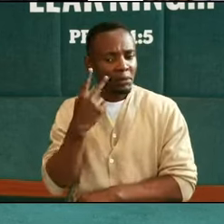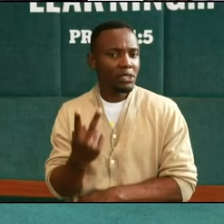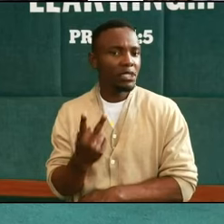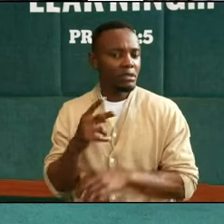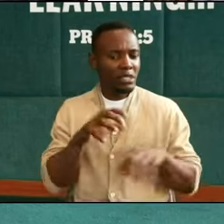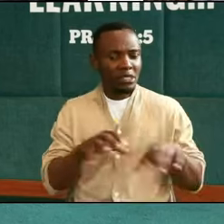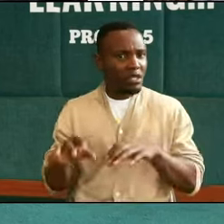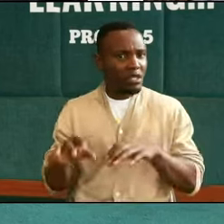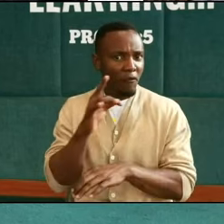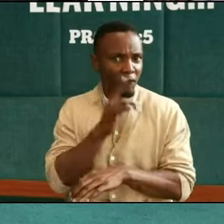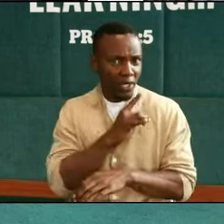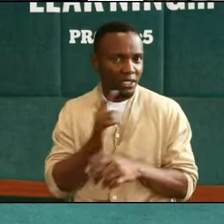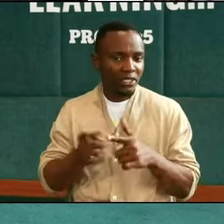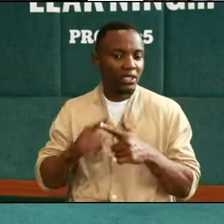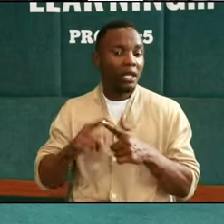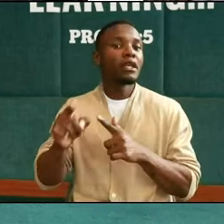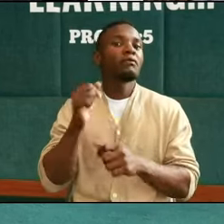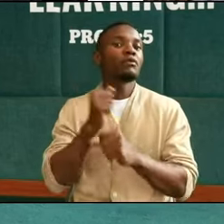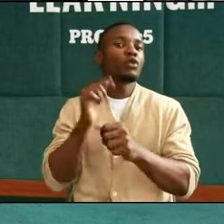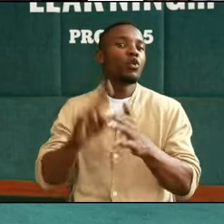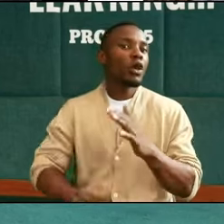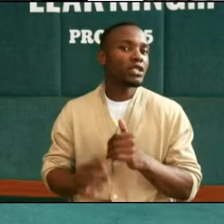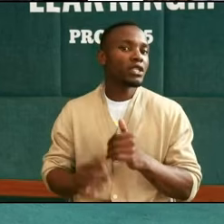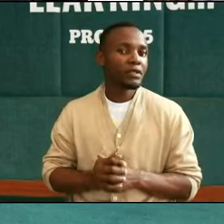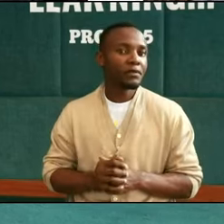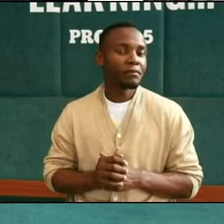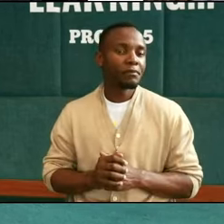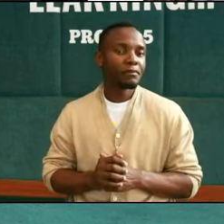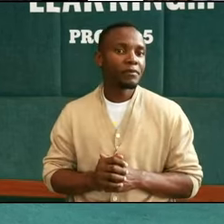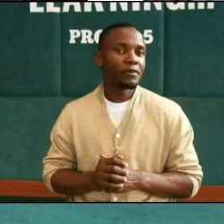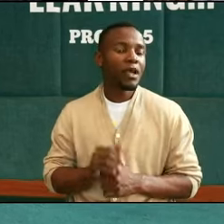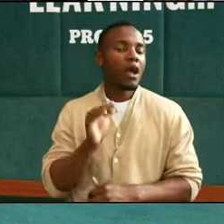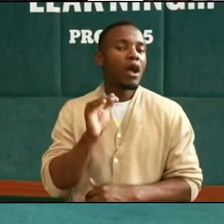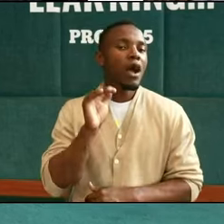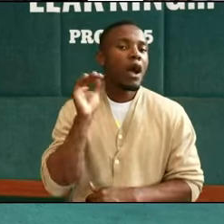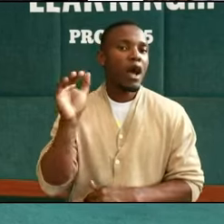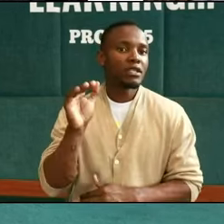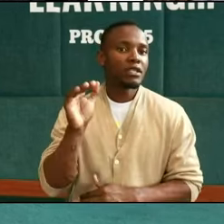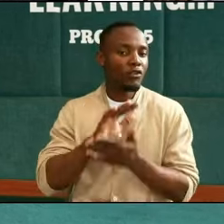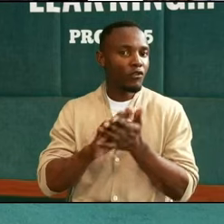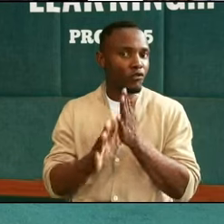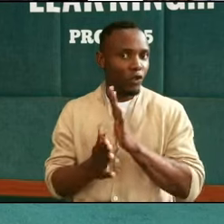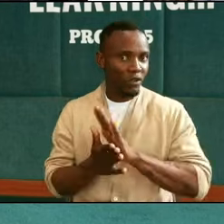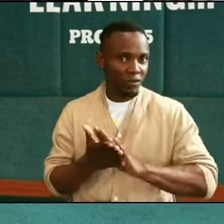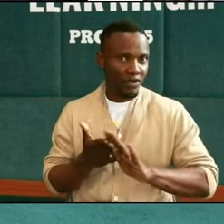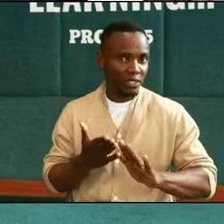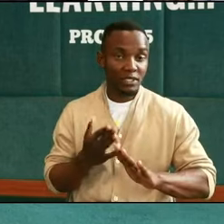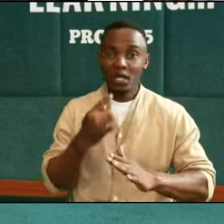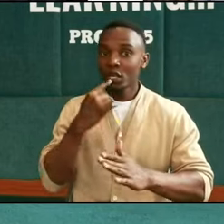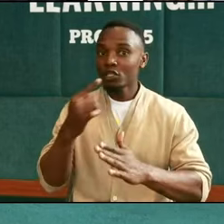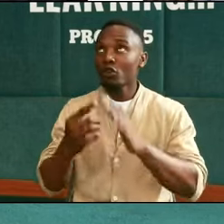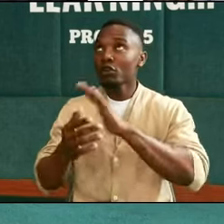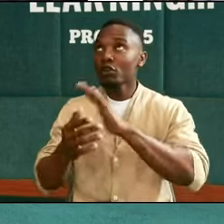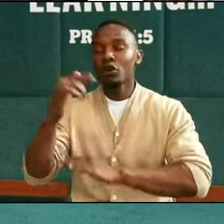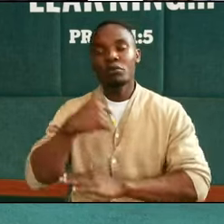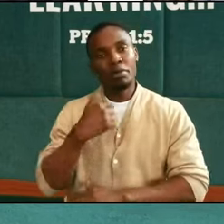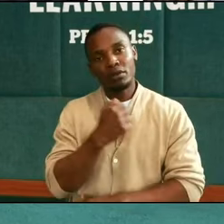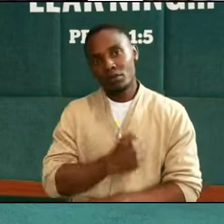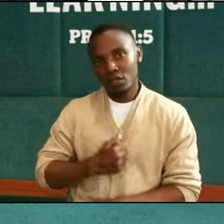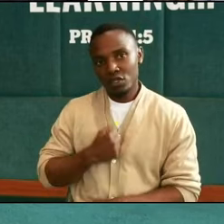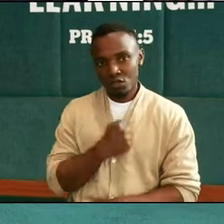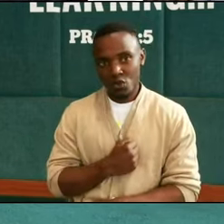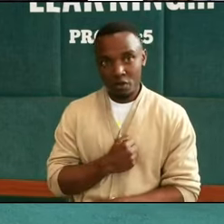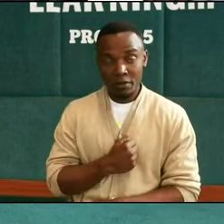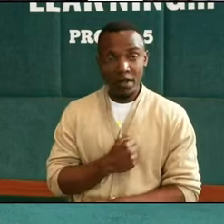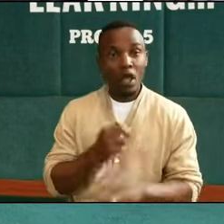do? What did he do at the end? He apologized. Yeah? He told God, I am sorry. So God's